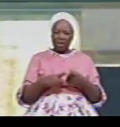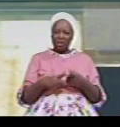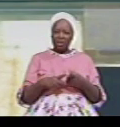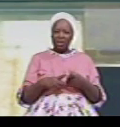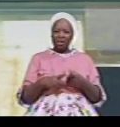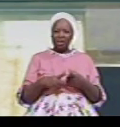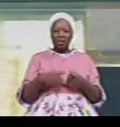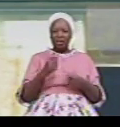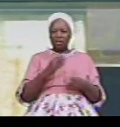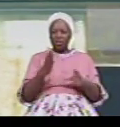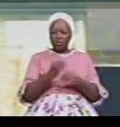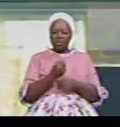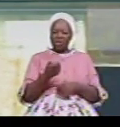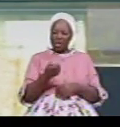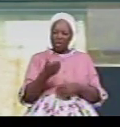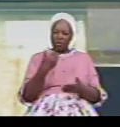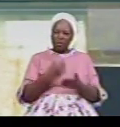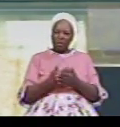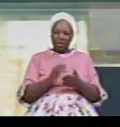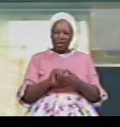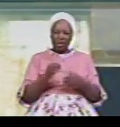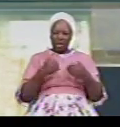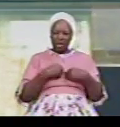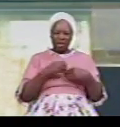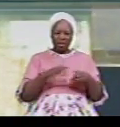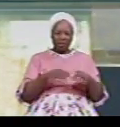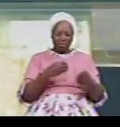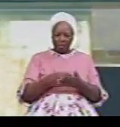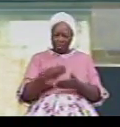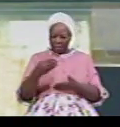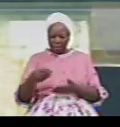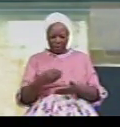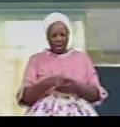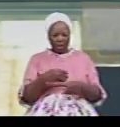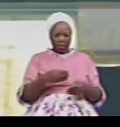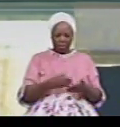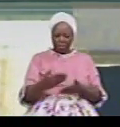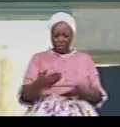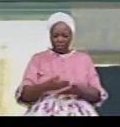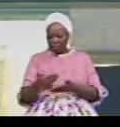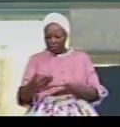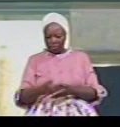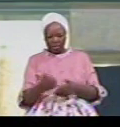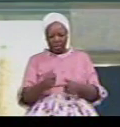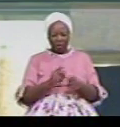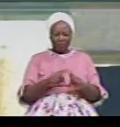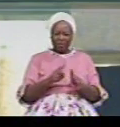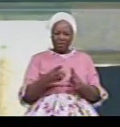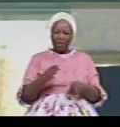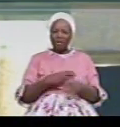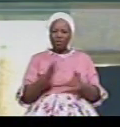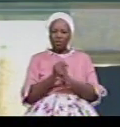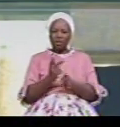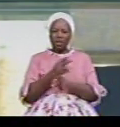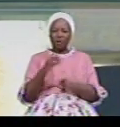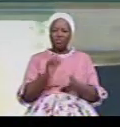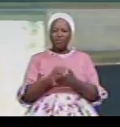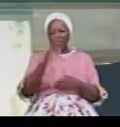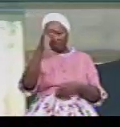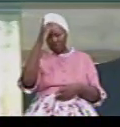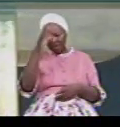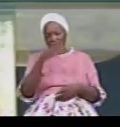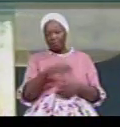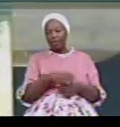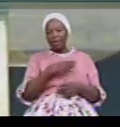little money he had. He did good. He bought this and bought that and took care of that father. And